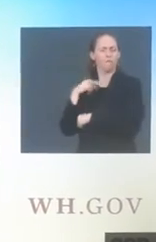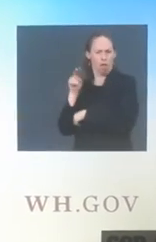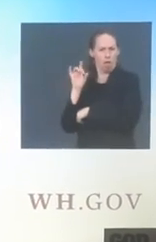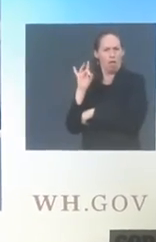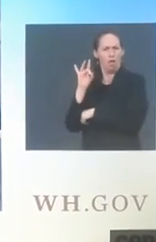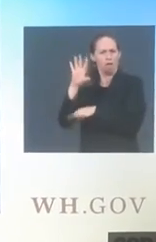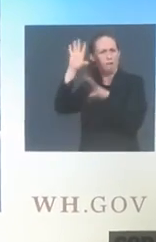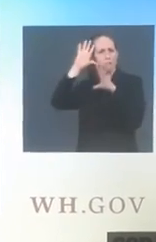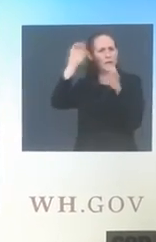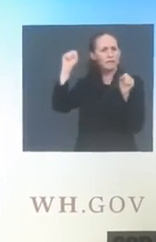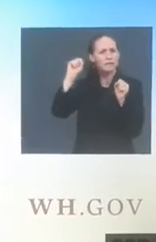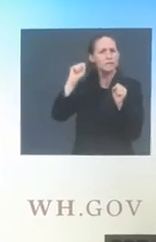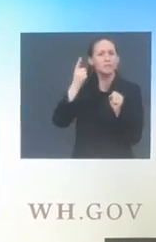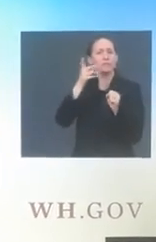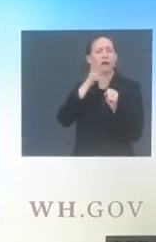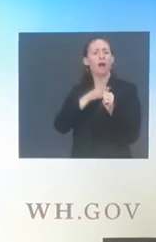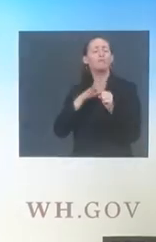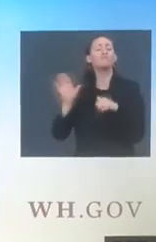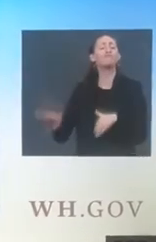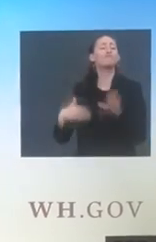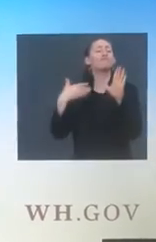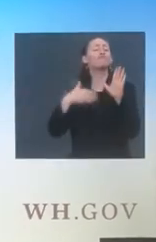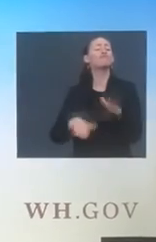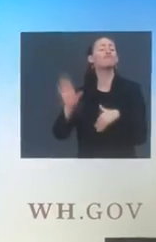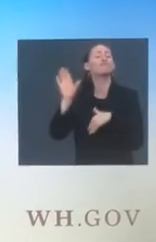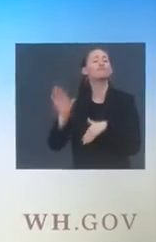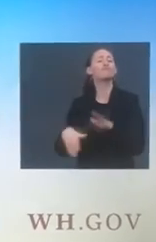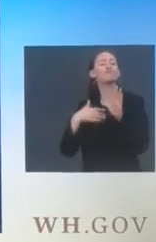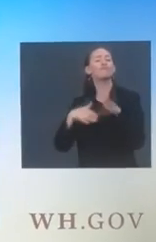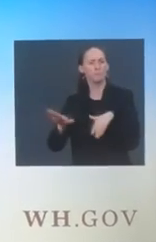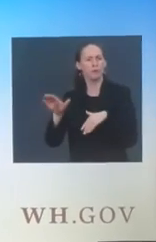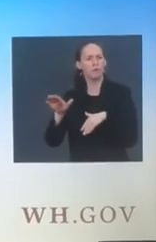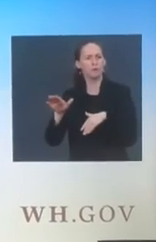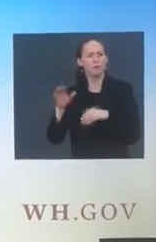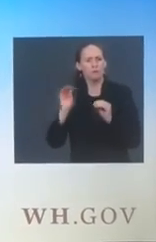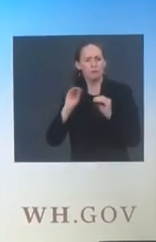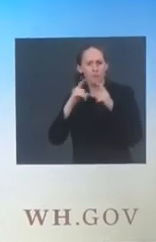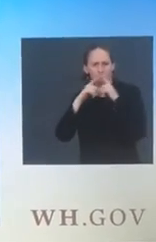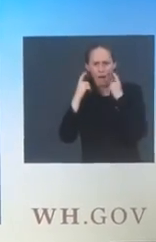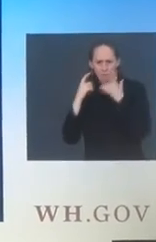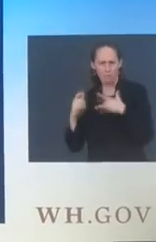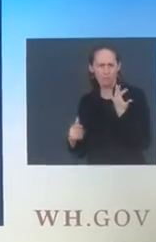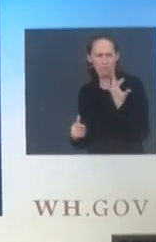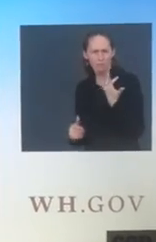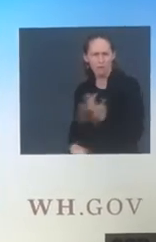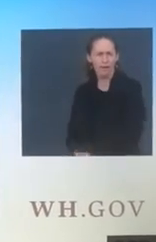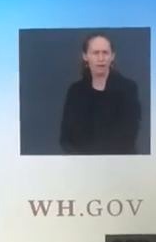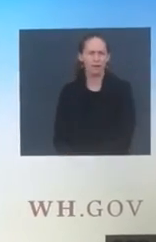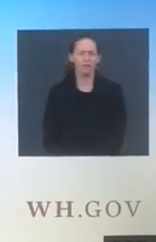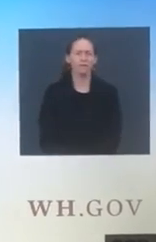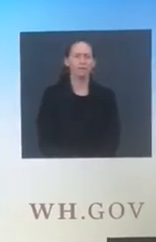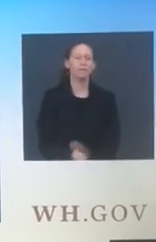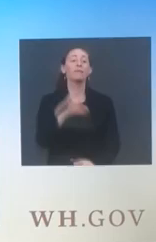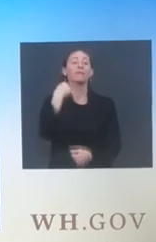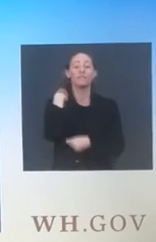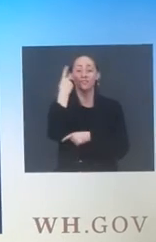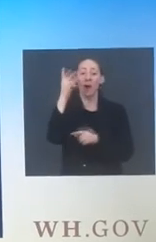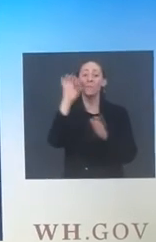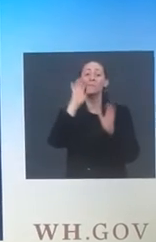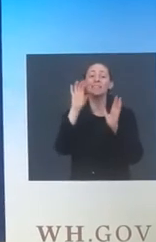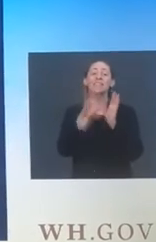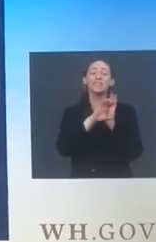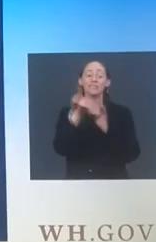on Saturday. Why? Well, I think what we were referring to is a photo of them walking out of a restaurant after they had eaten,